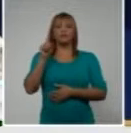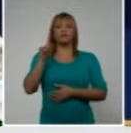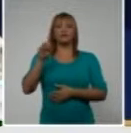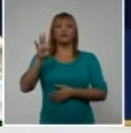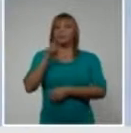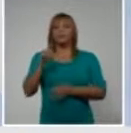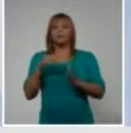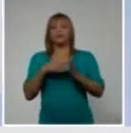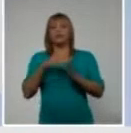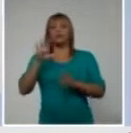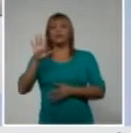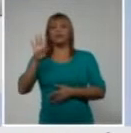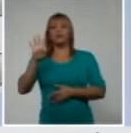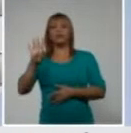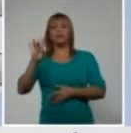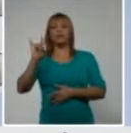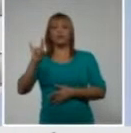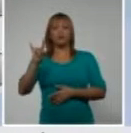the analysis of these